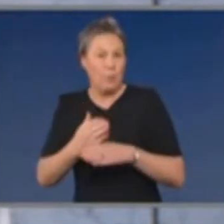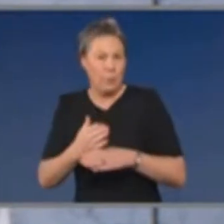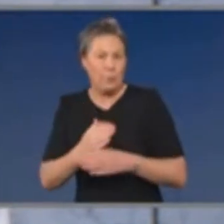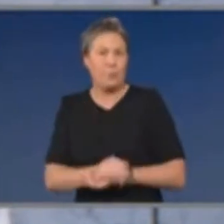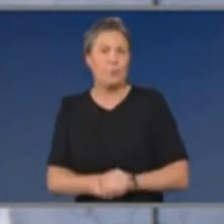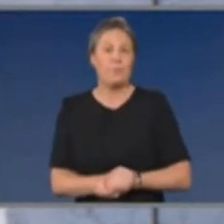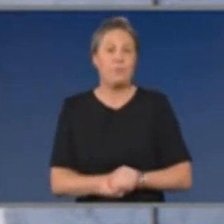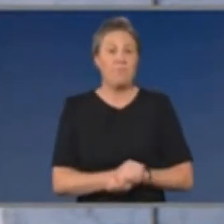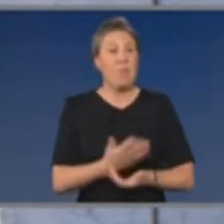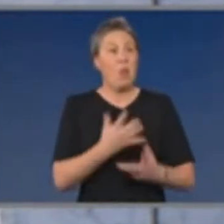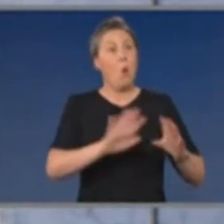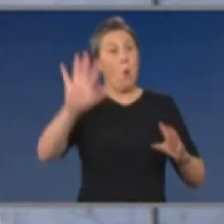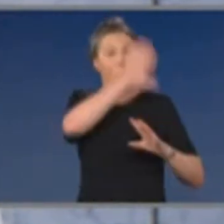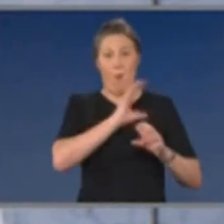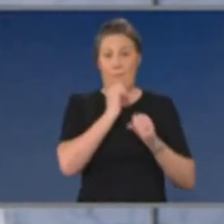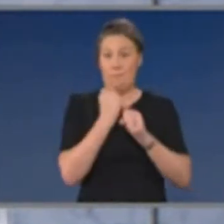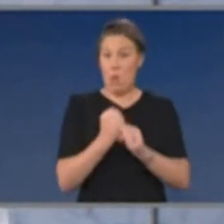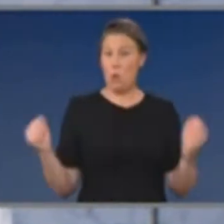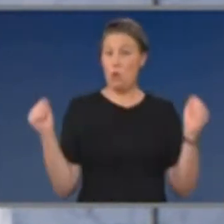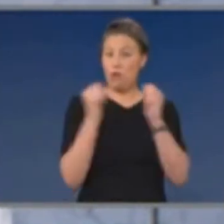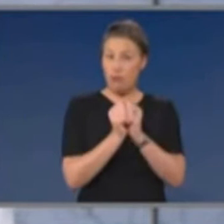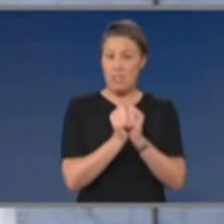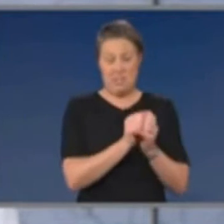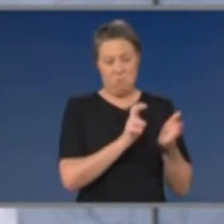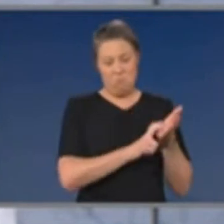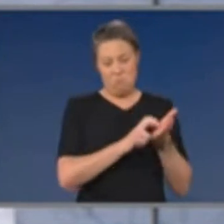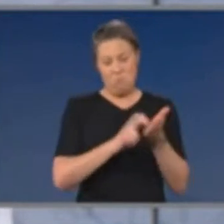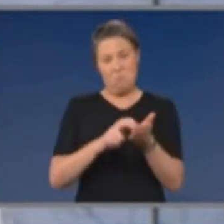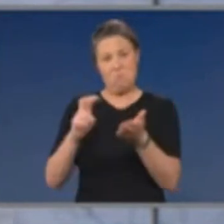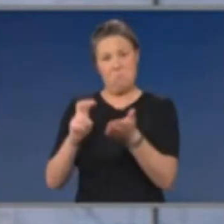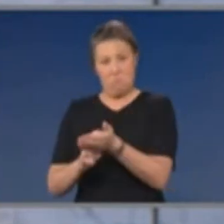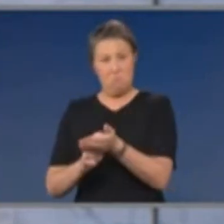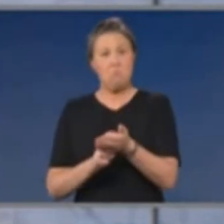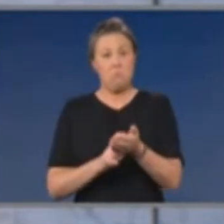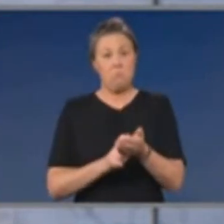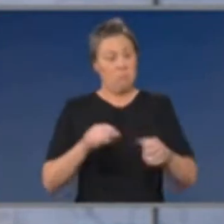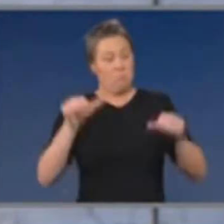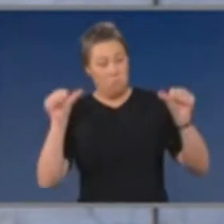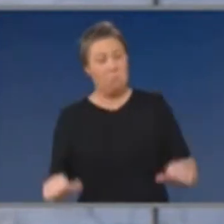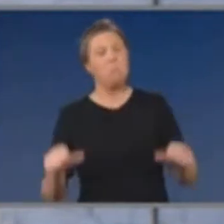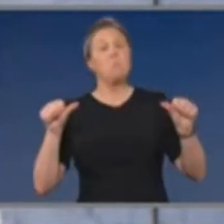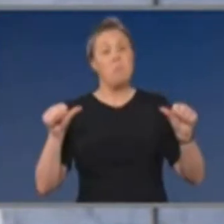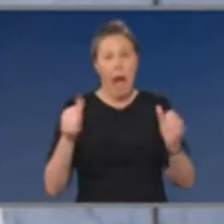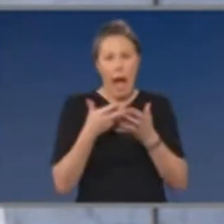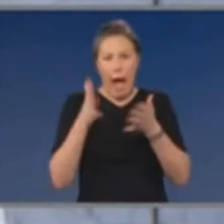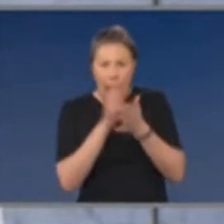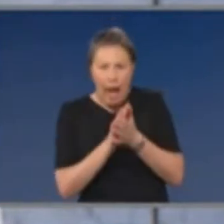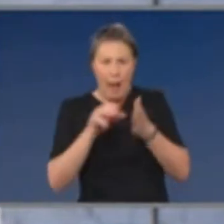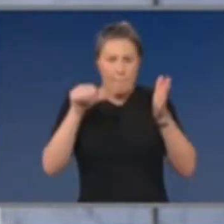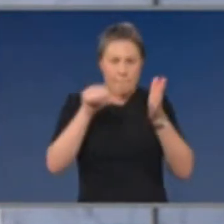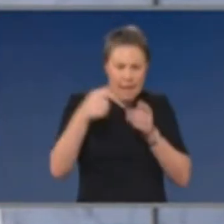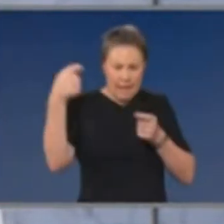territories have agreed to sign on to a new heads of agreement, setting out a clear process